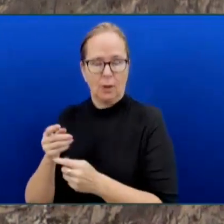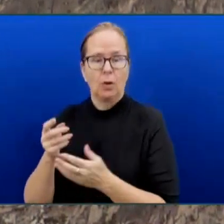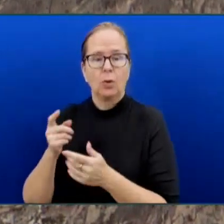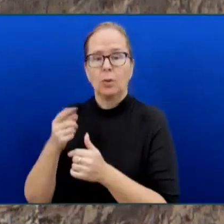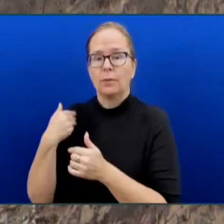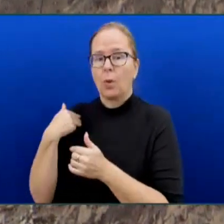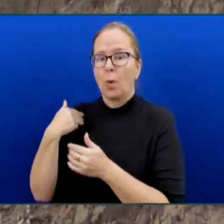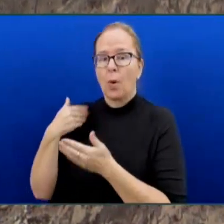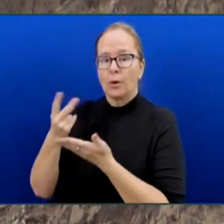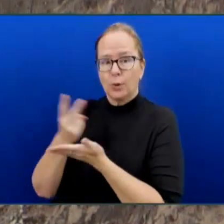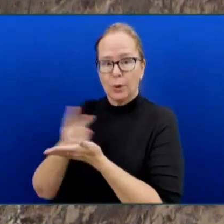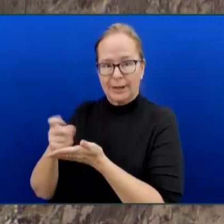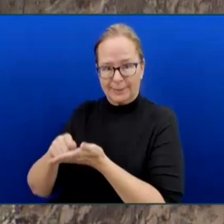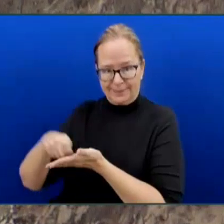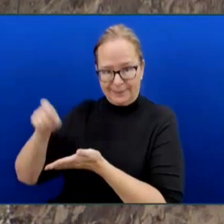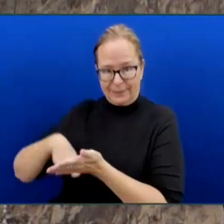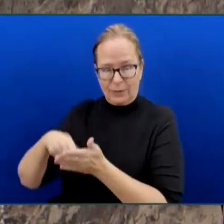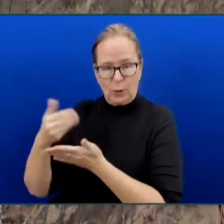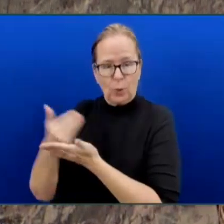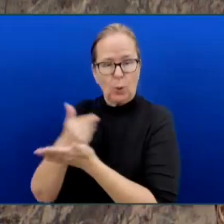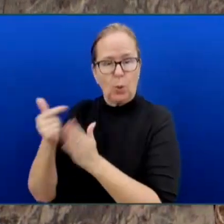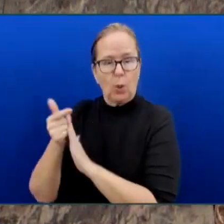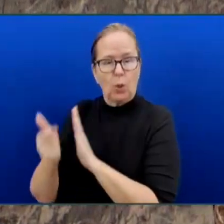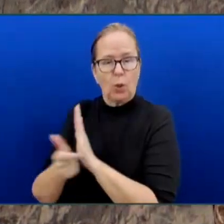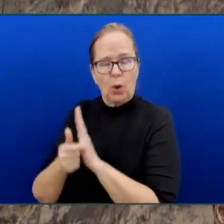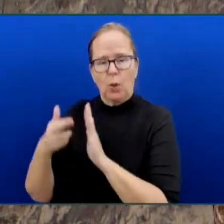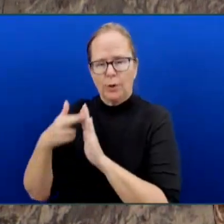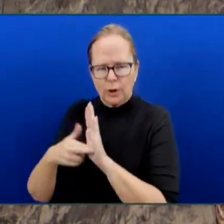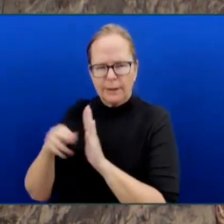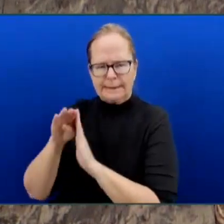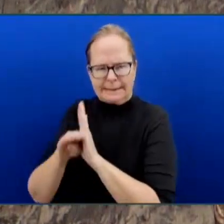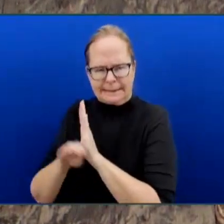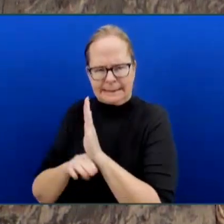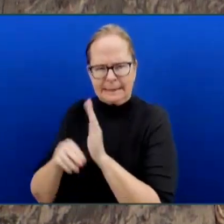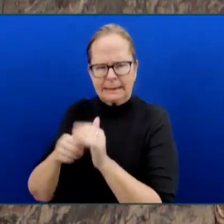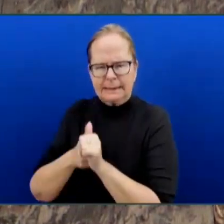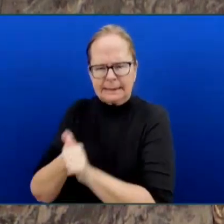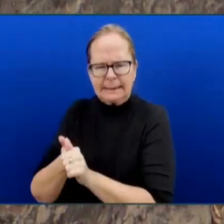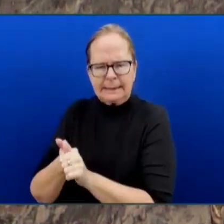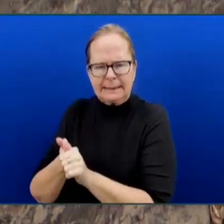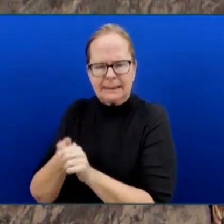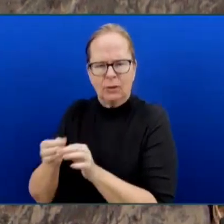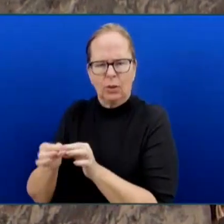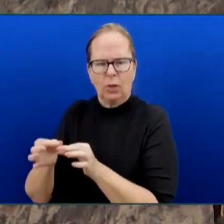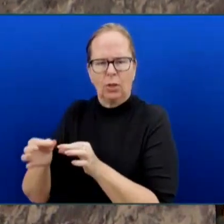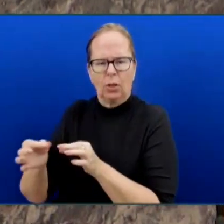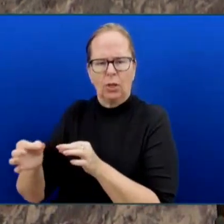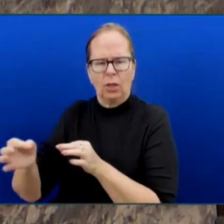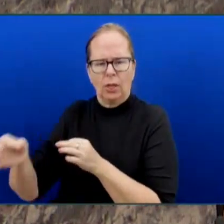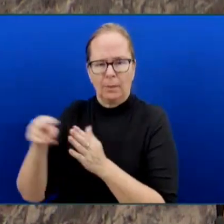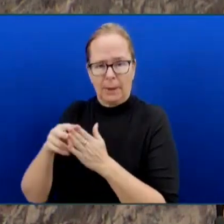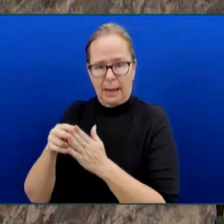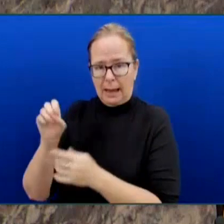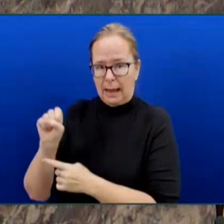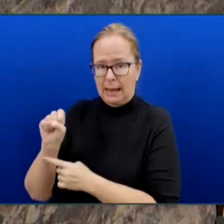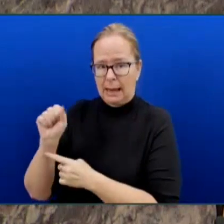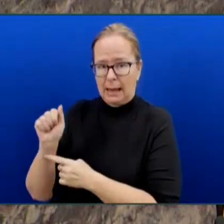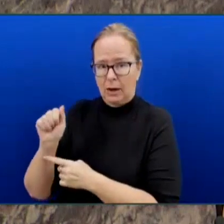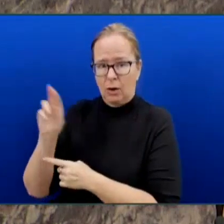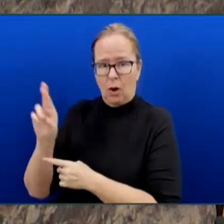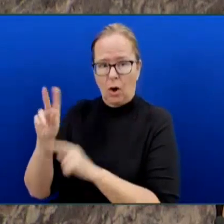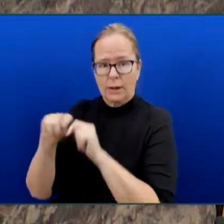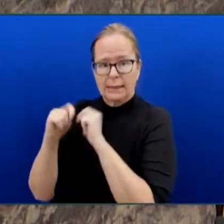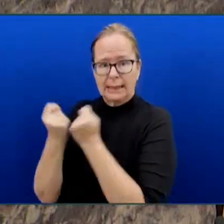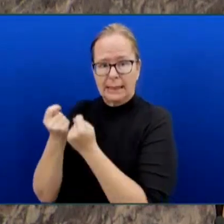top-down approach threatens the ability of SAR teams to respond to emergencies this winter. The teams have serious concerns about government